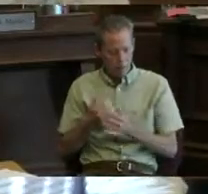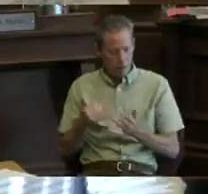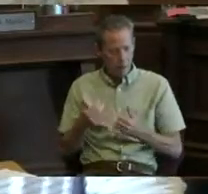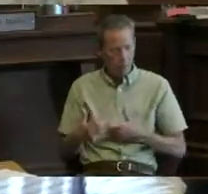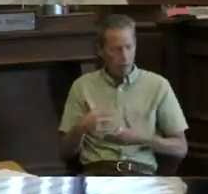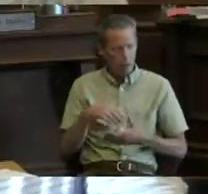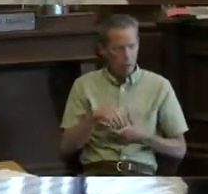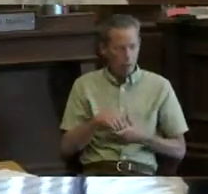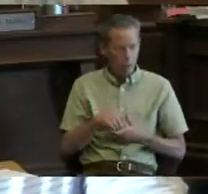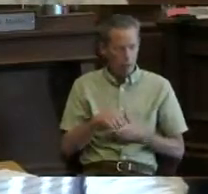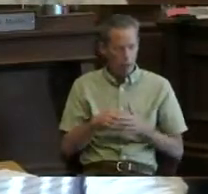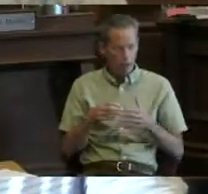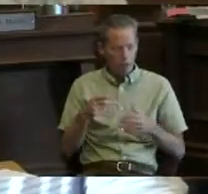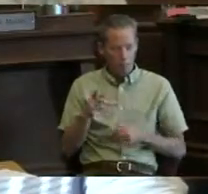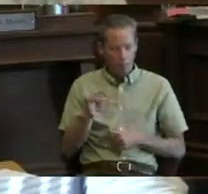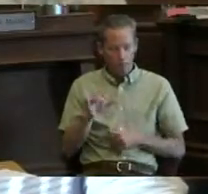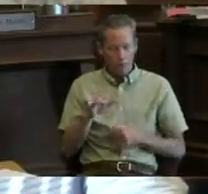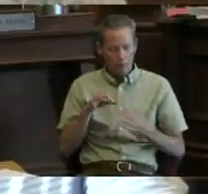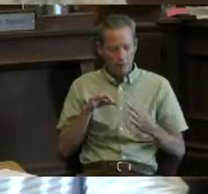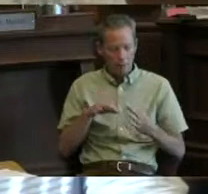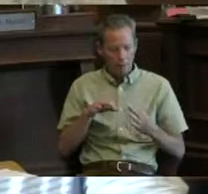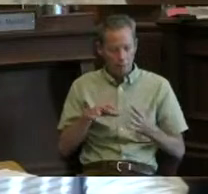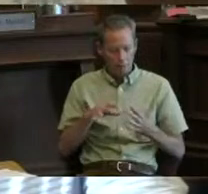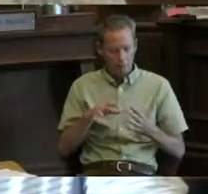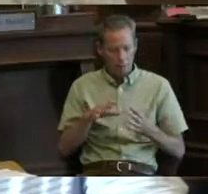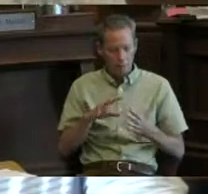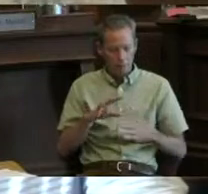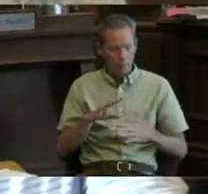incorporating a good amount of public input